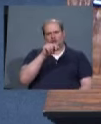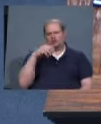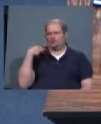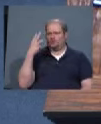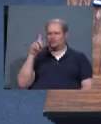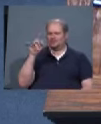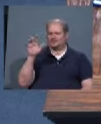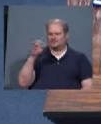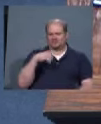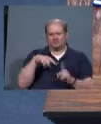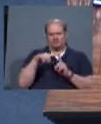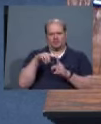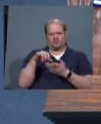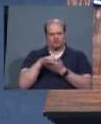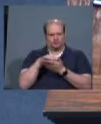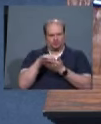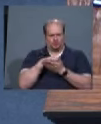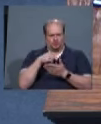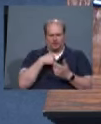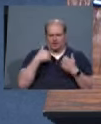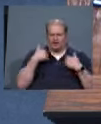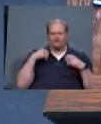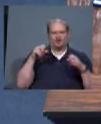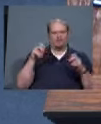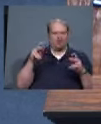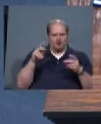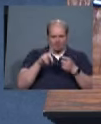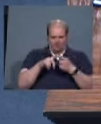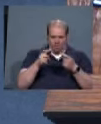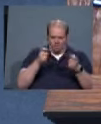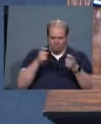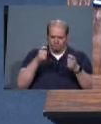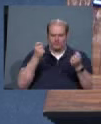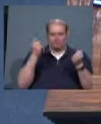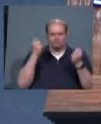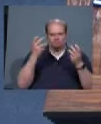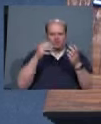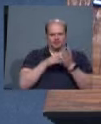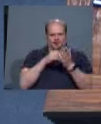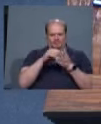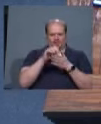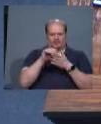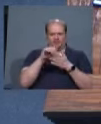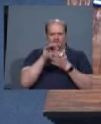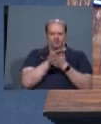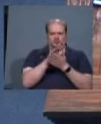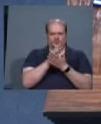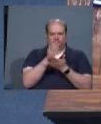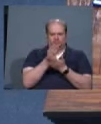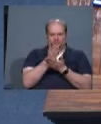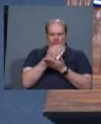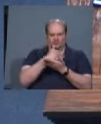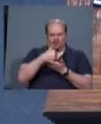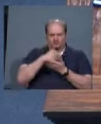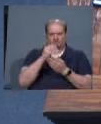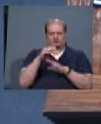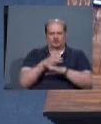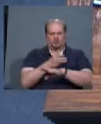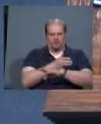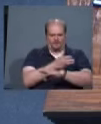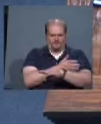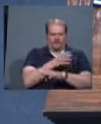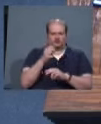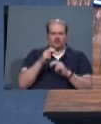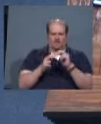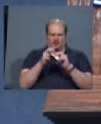Washington, D.C., as well as New York. I've had the opportunity to manage multi-million dollar school budgets, as well as renovations and